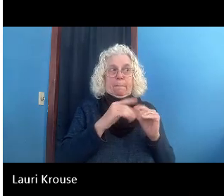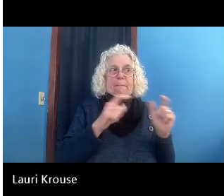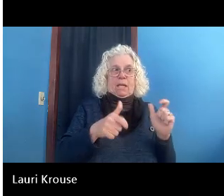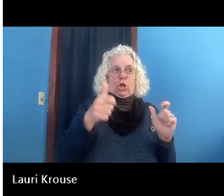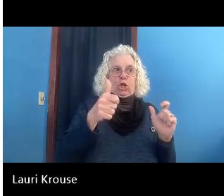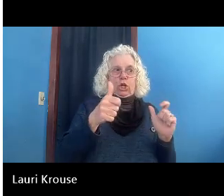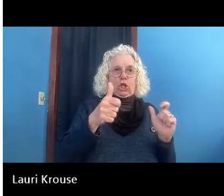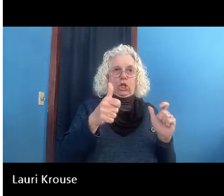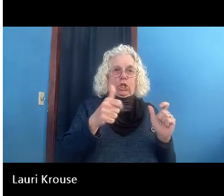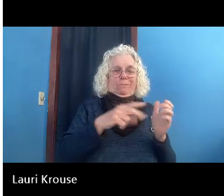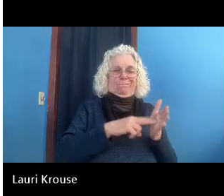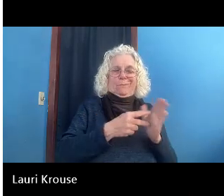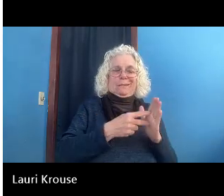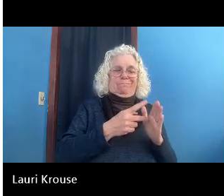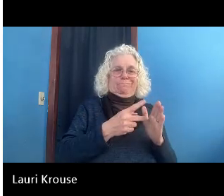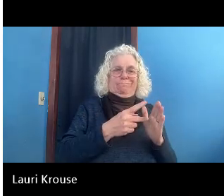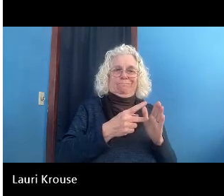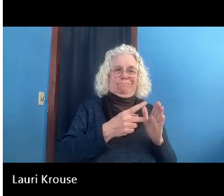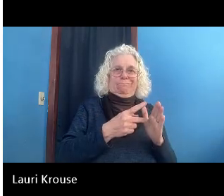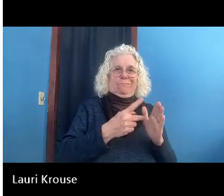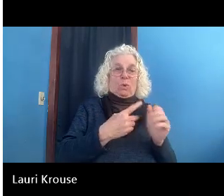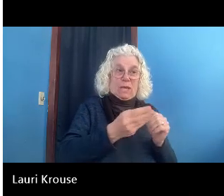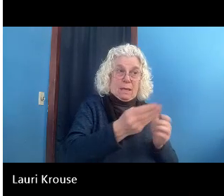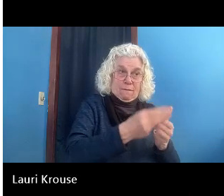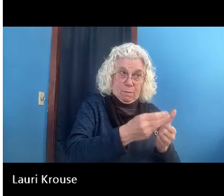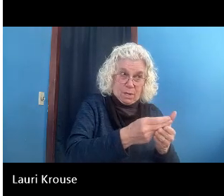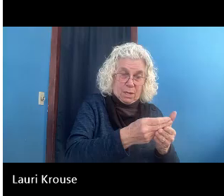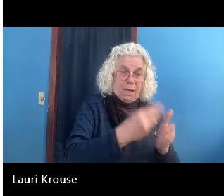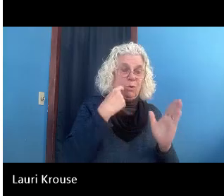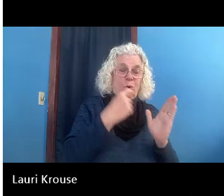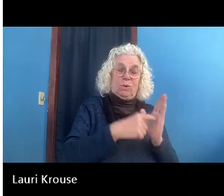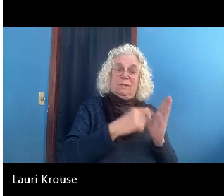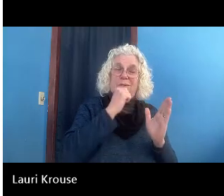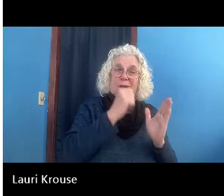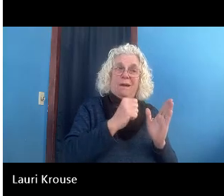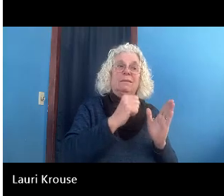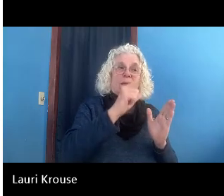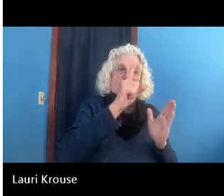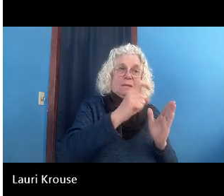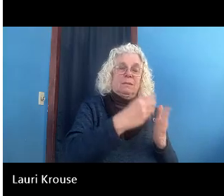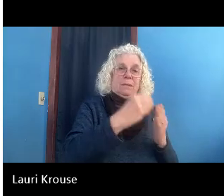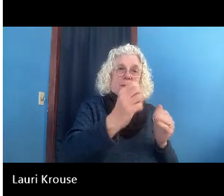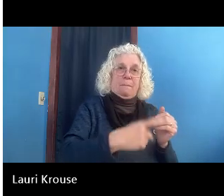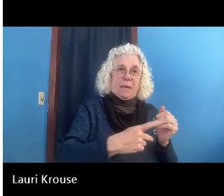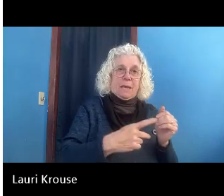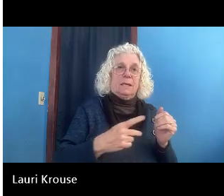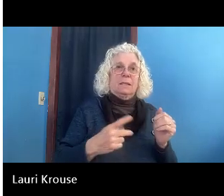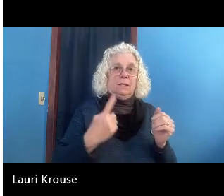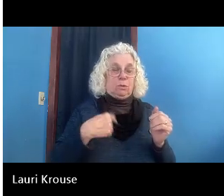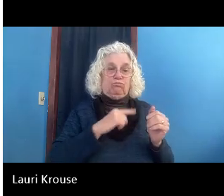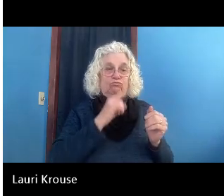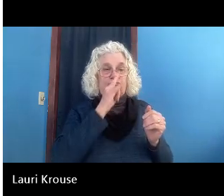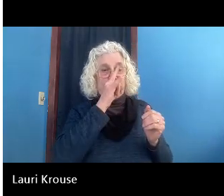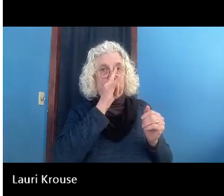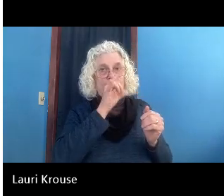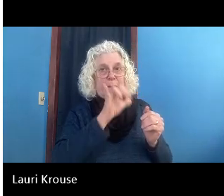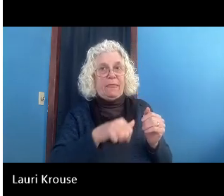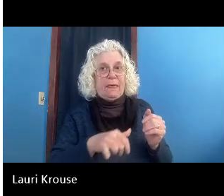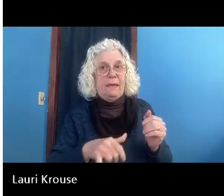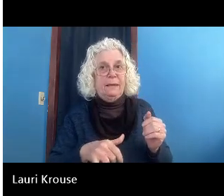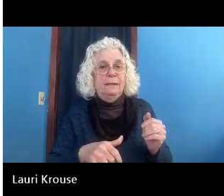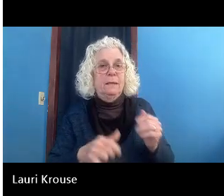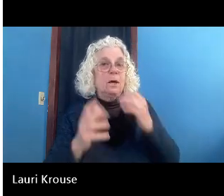And, we're, like I said, we've been good at, like, really, really sifting, get people through and getting them the